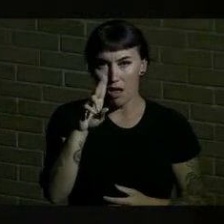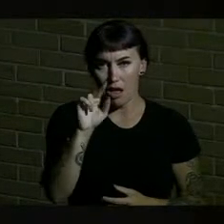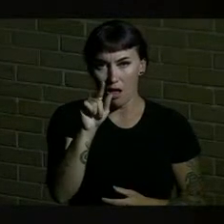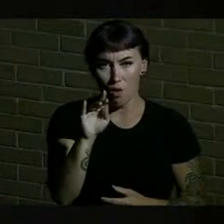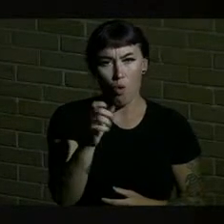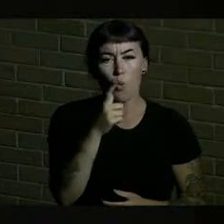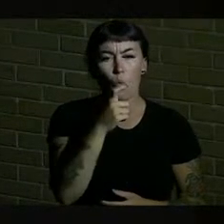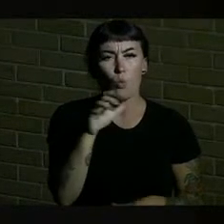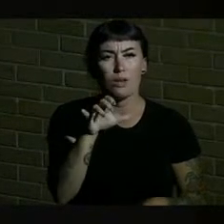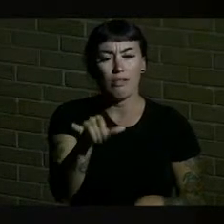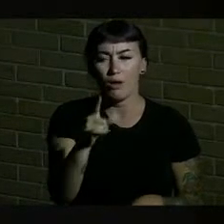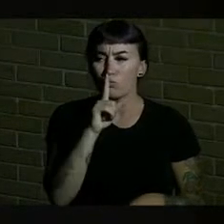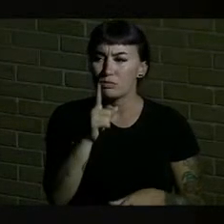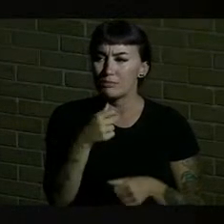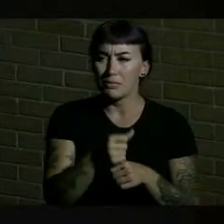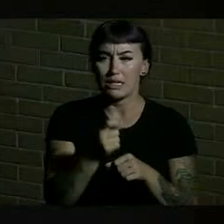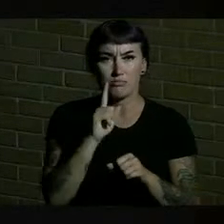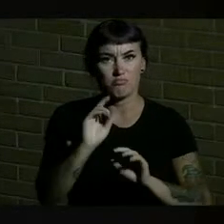makes the image pop.